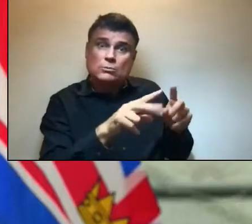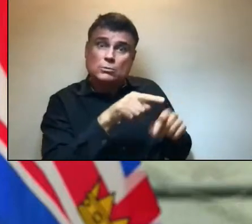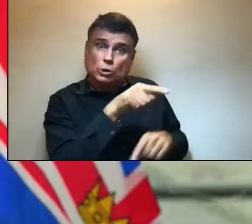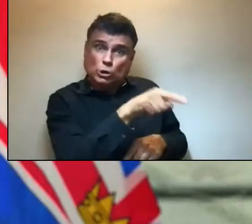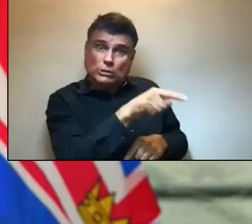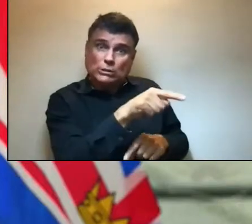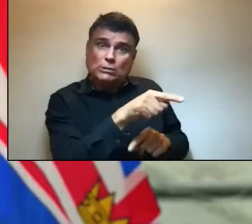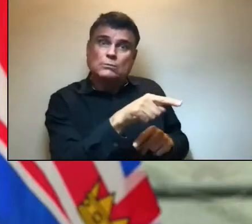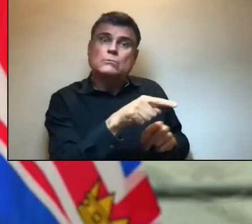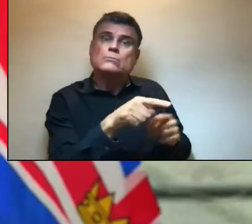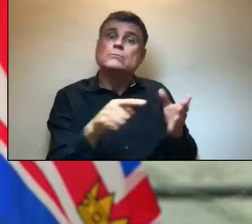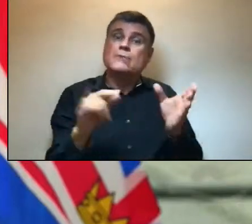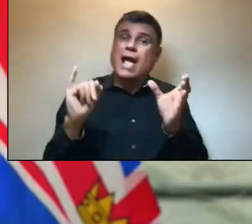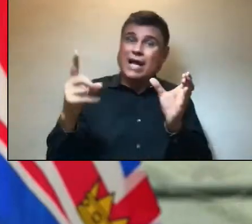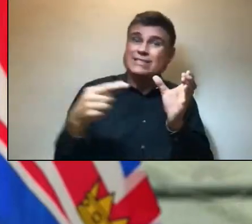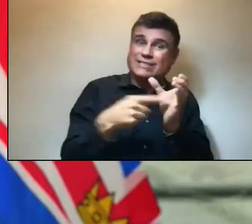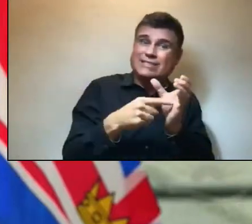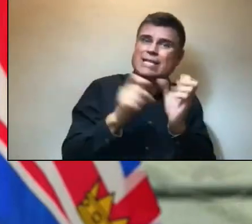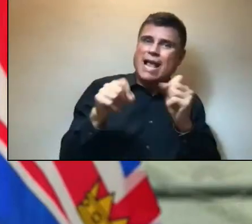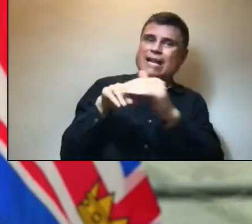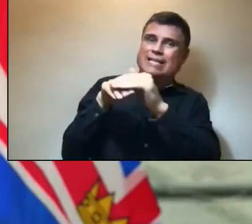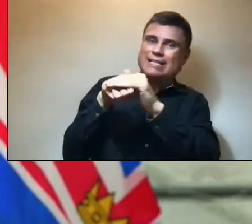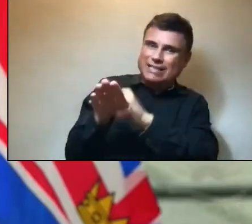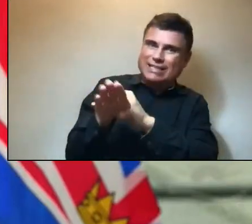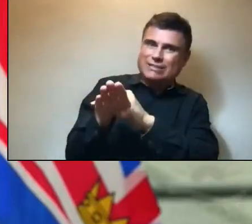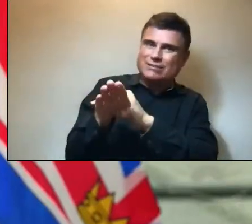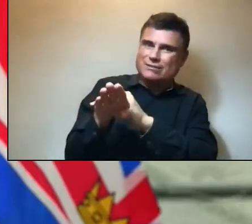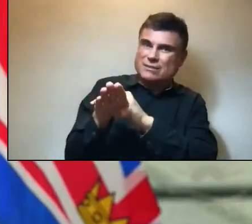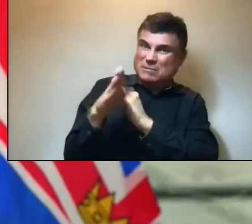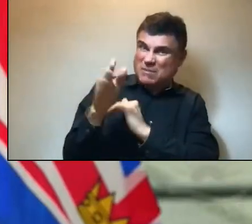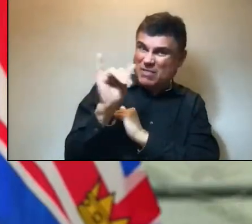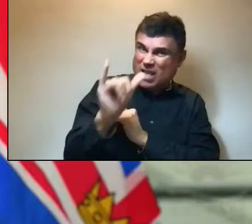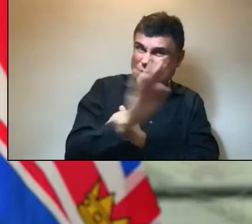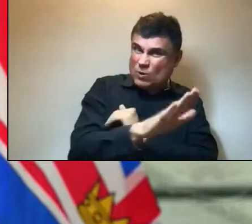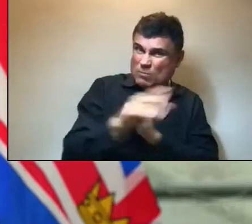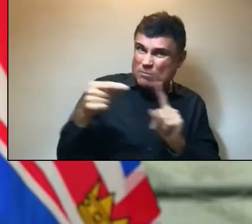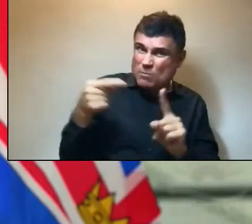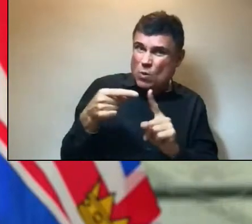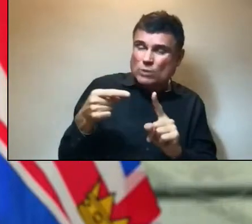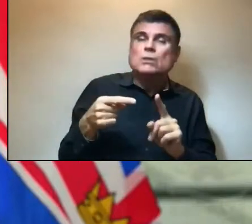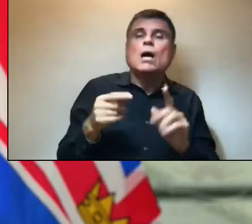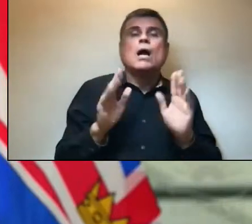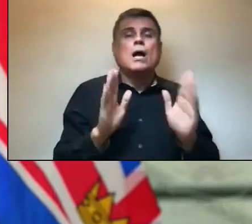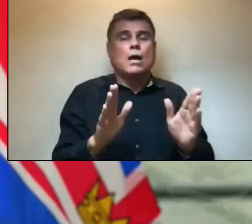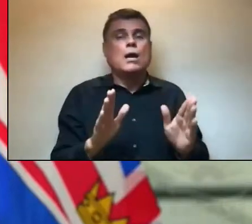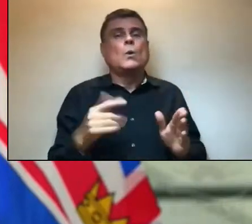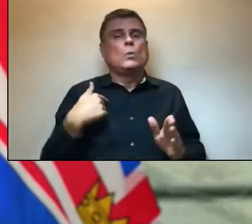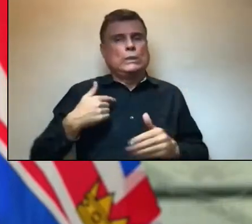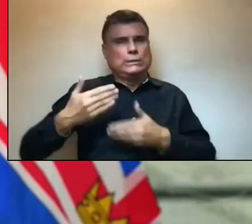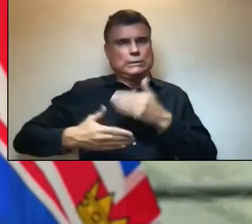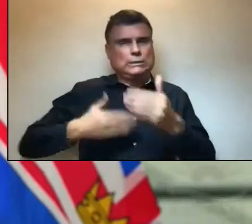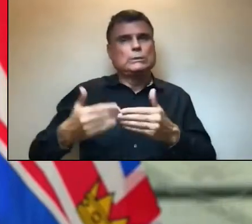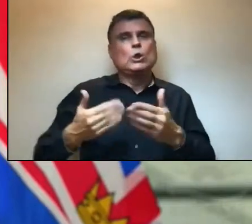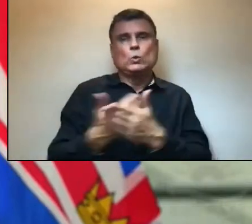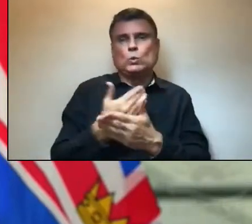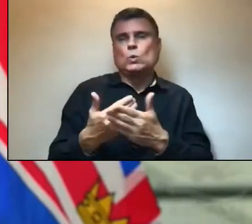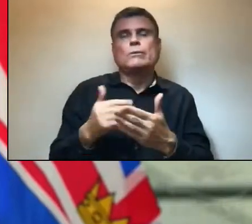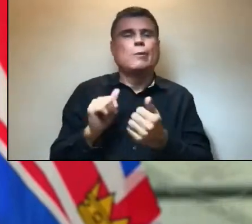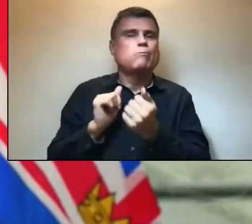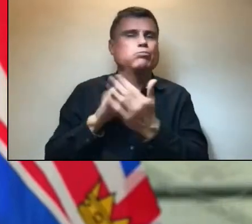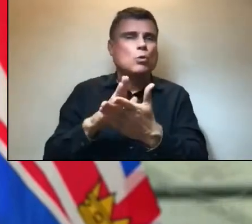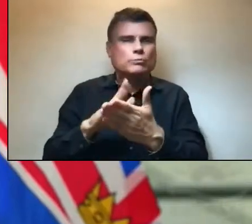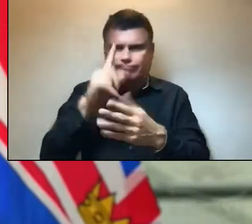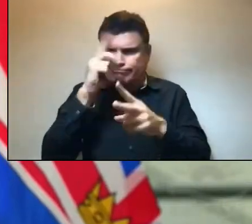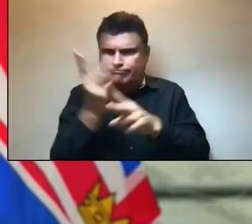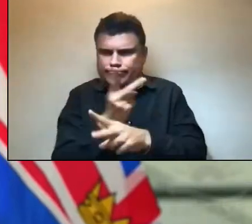to attend events, for example. And we have started a process for that as well.